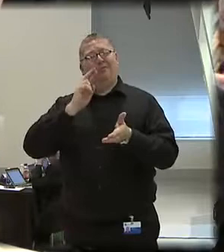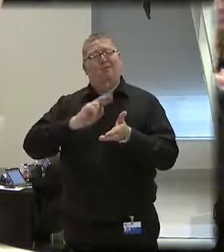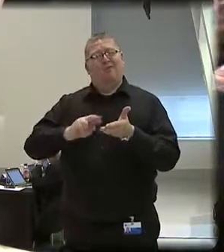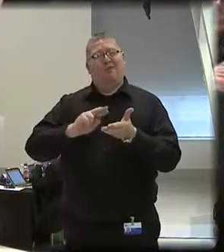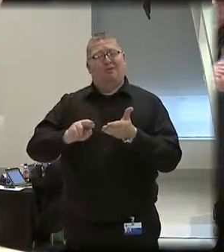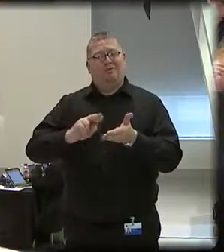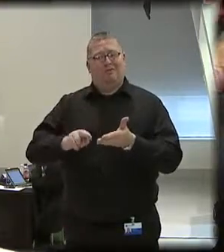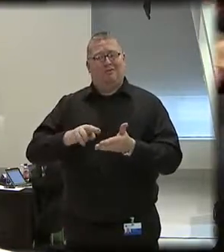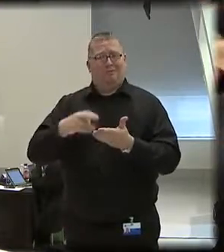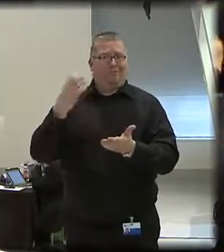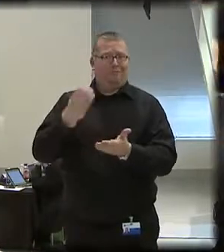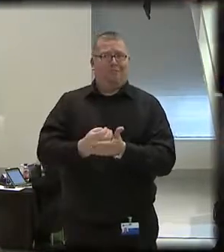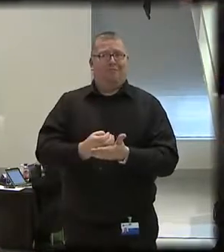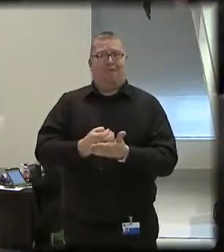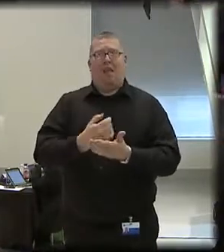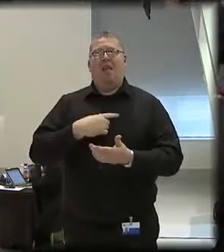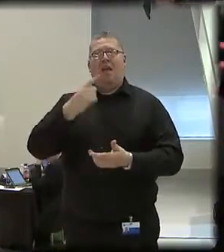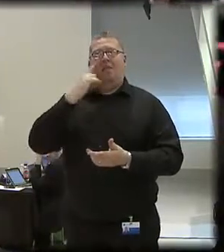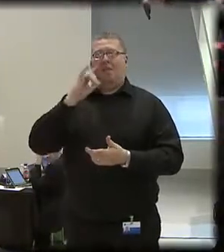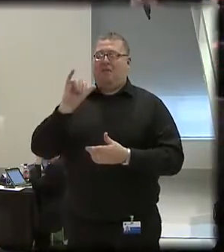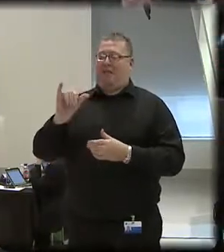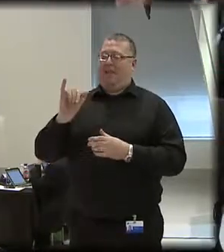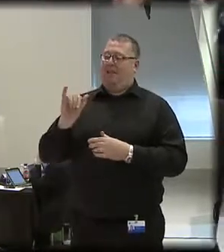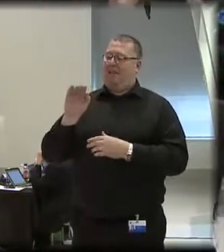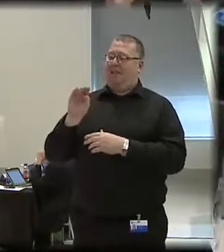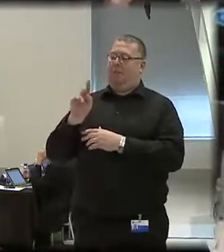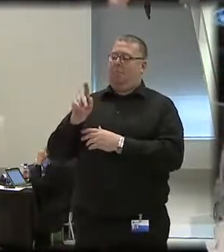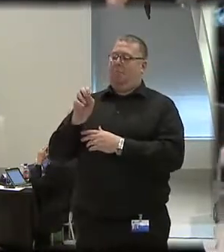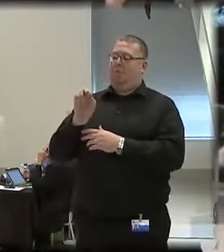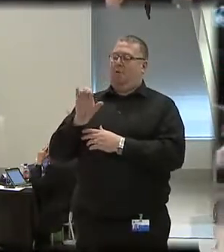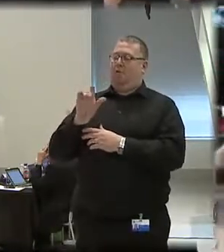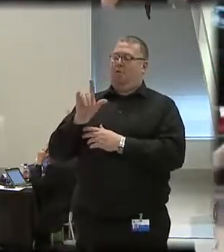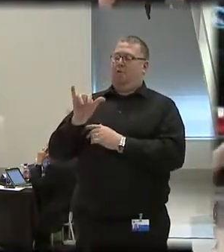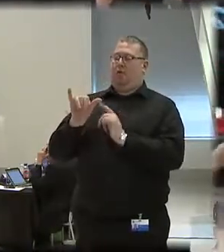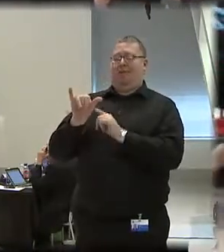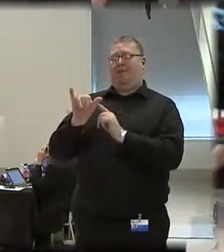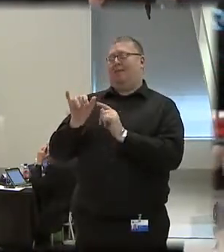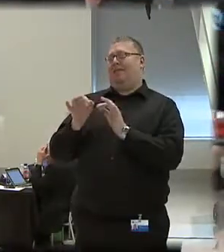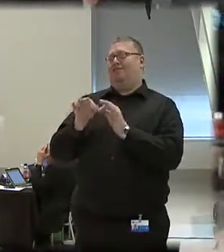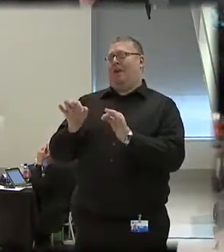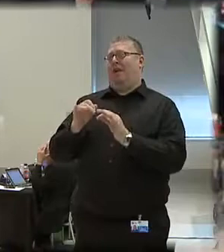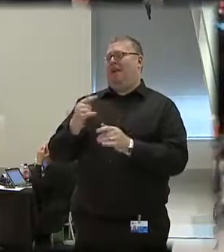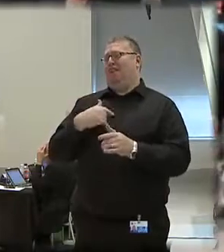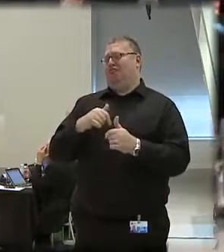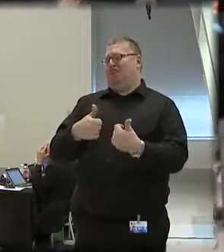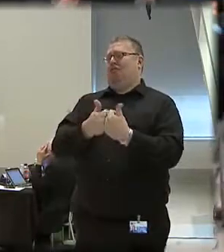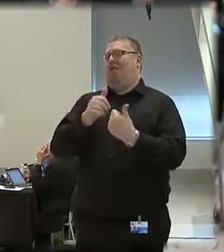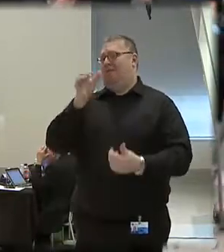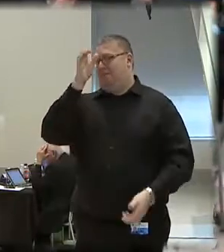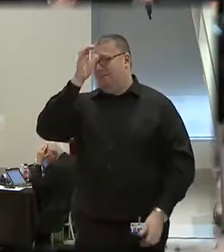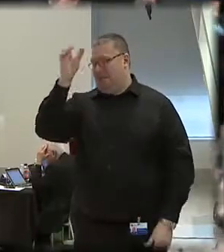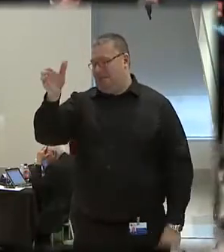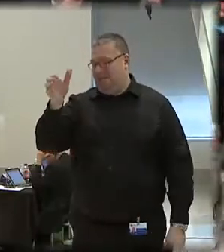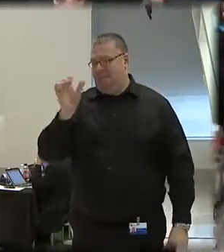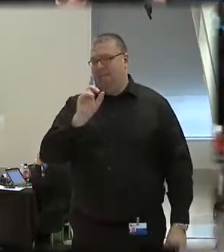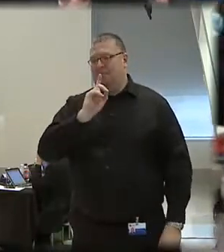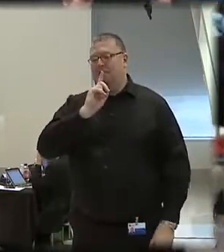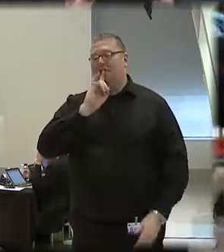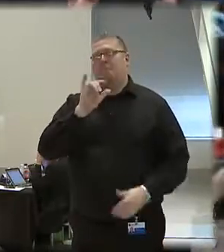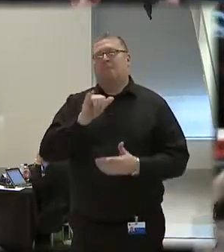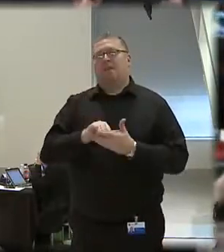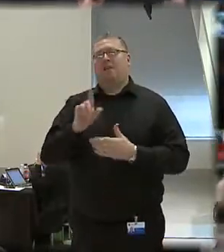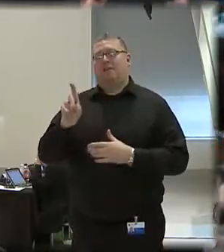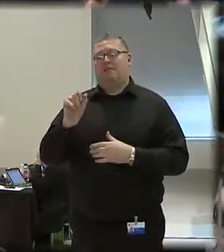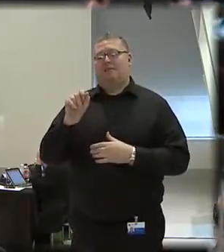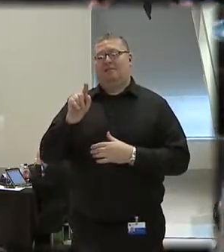that's a loaded phrase that I'd like to just push back on, the idea that, that the